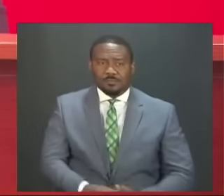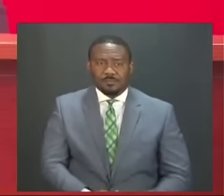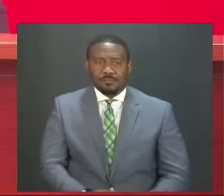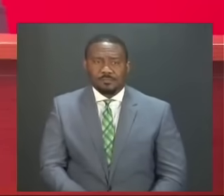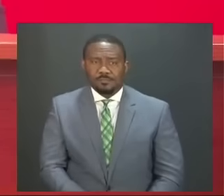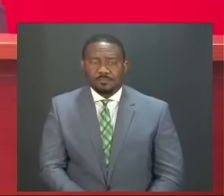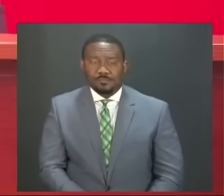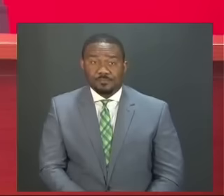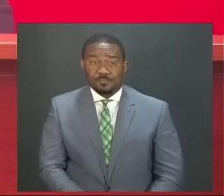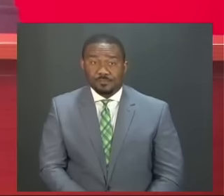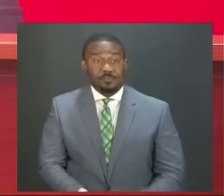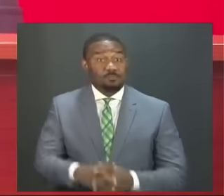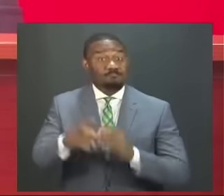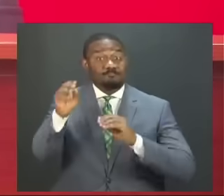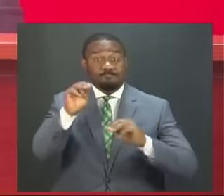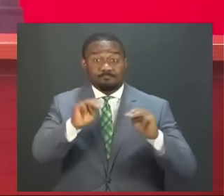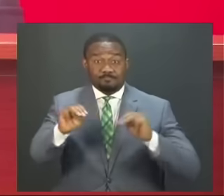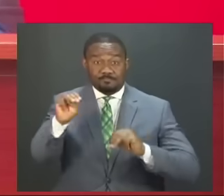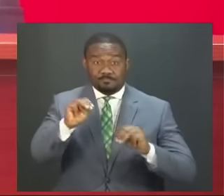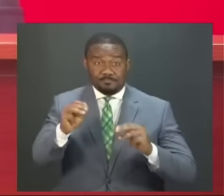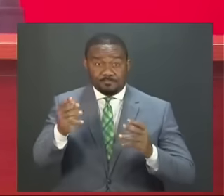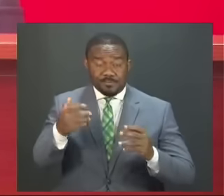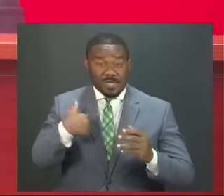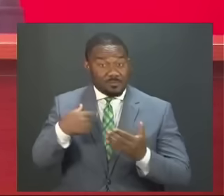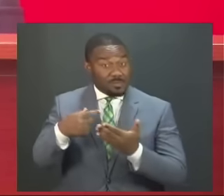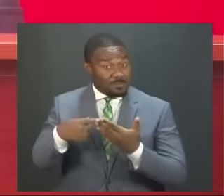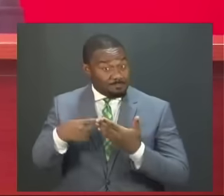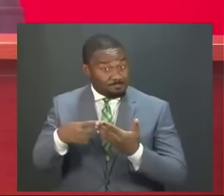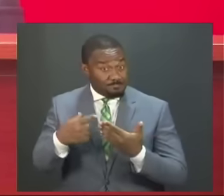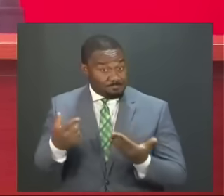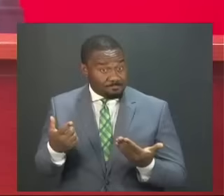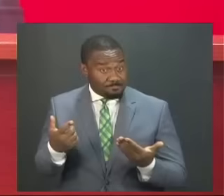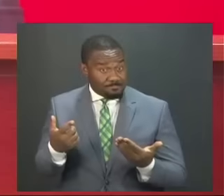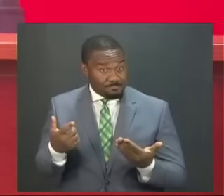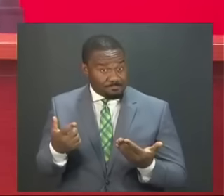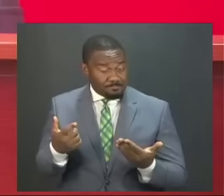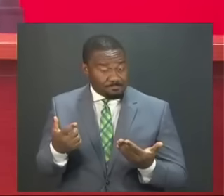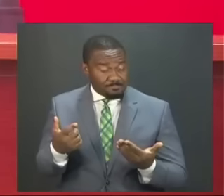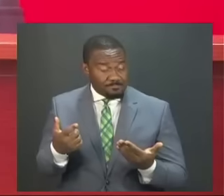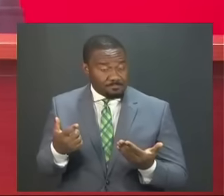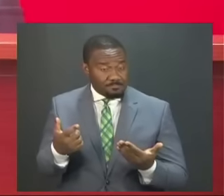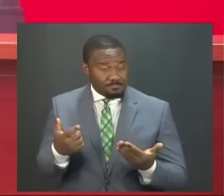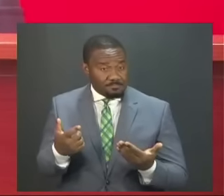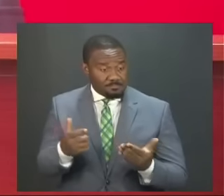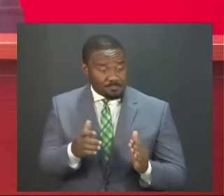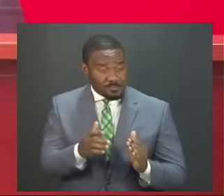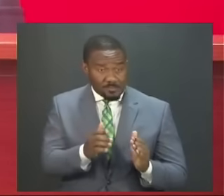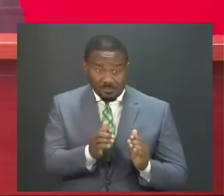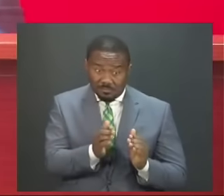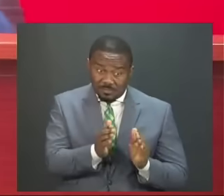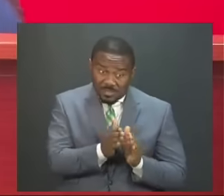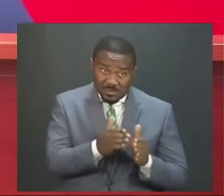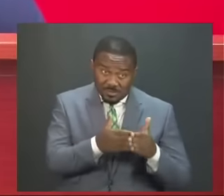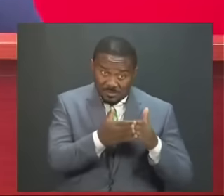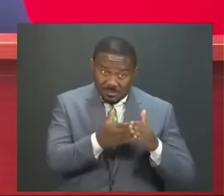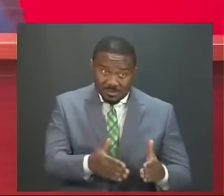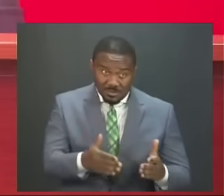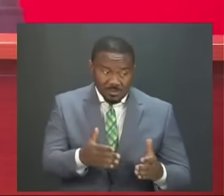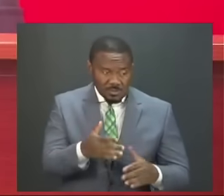This matter I have discussed with the minority leader who was